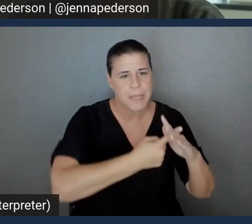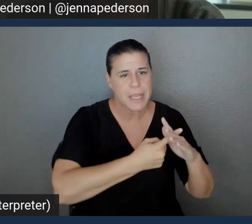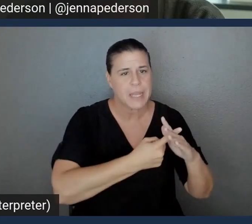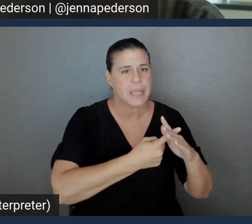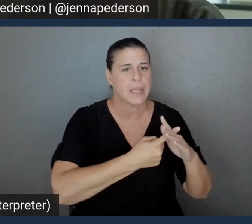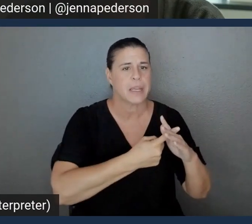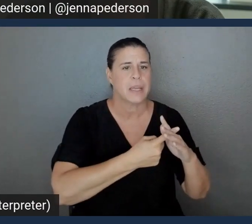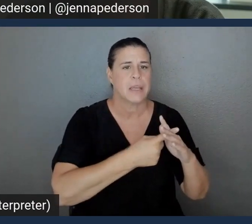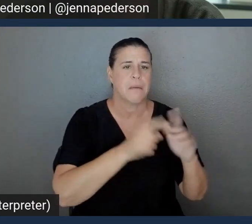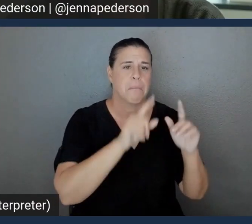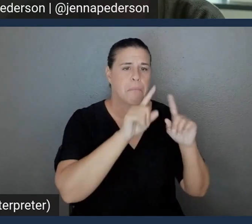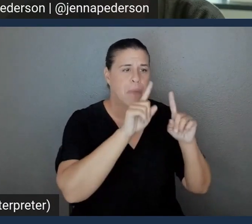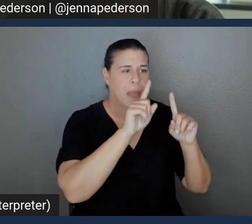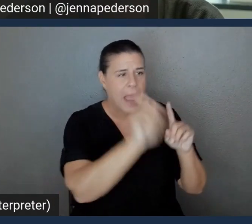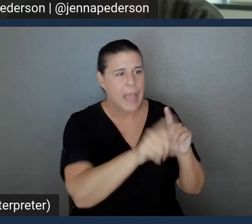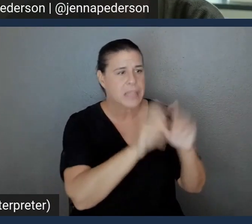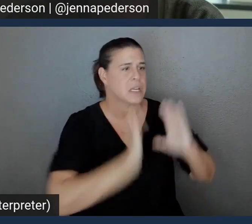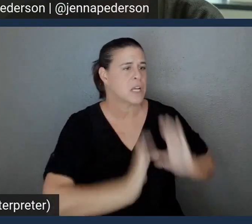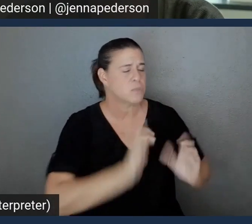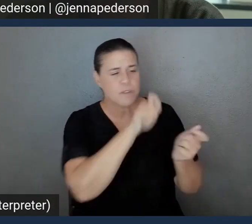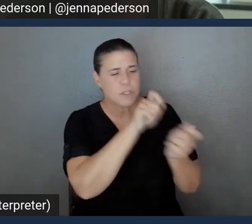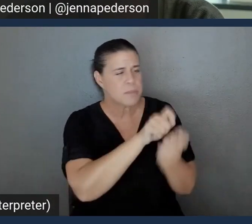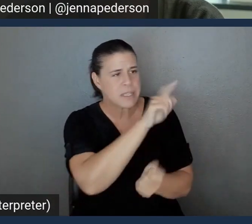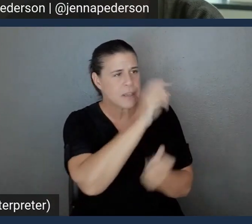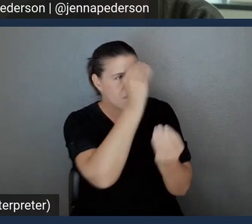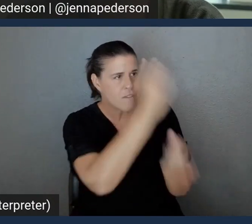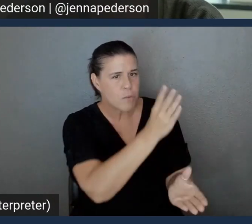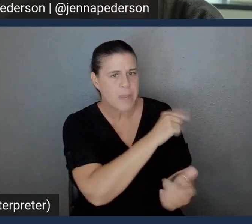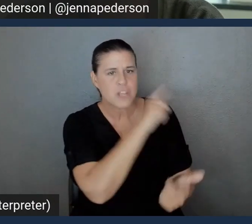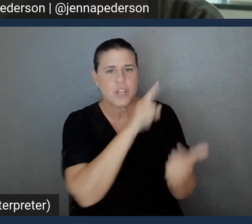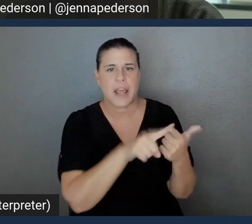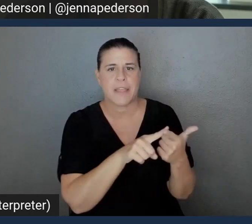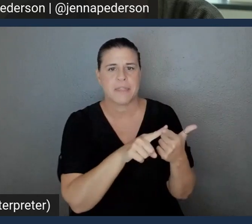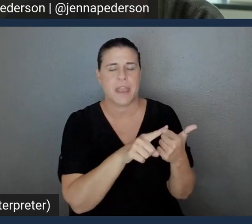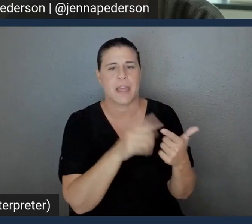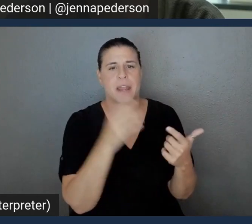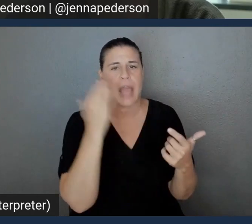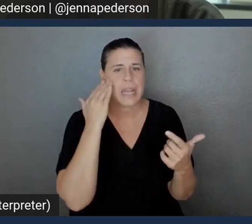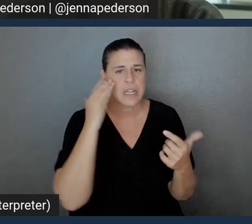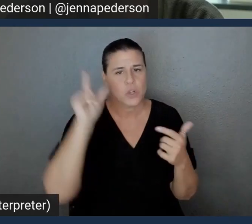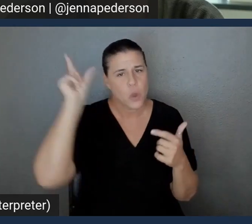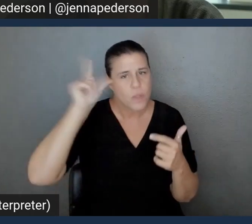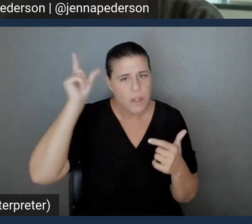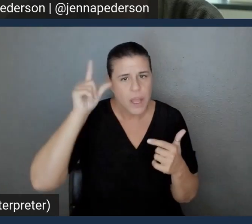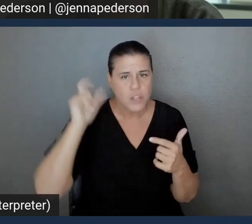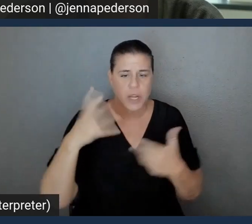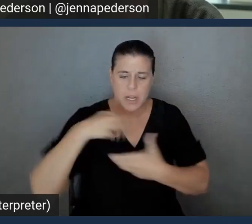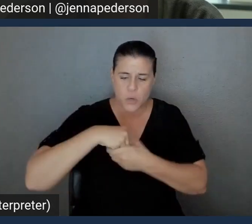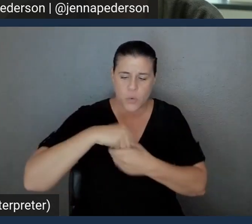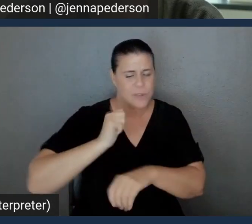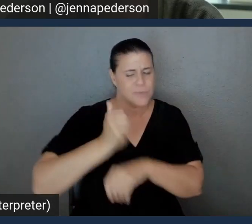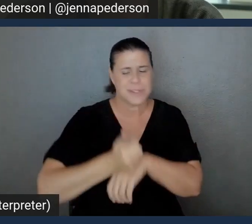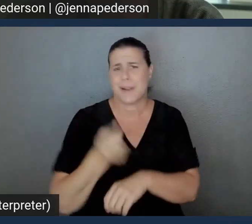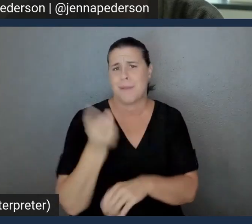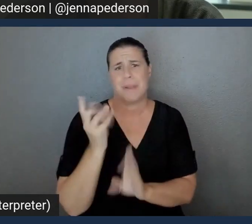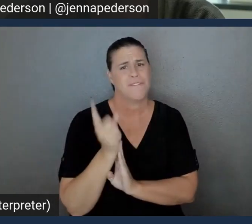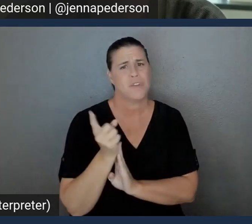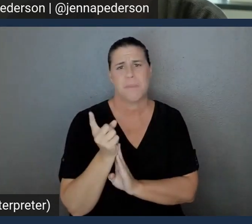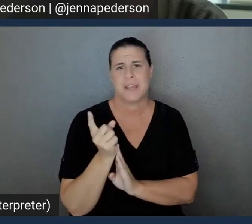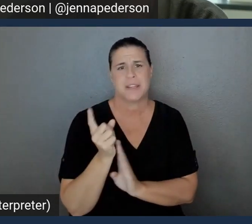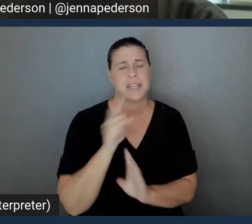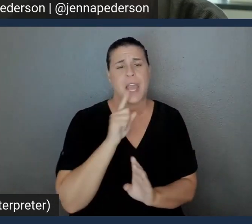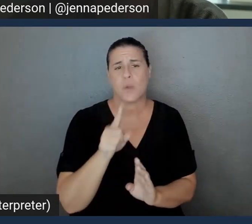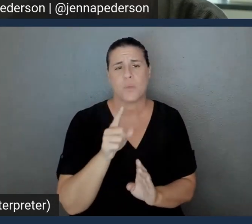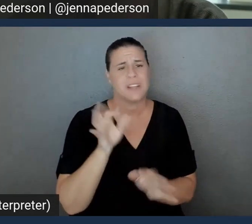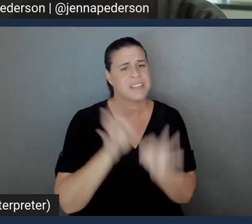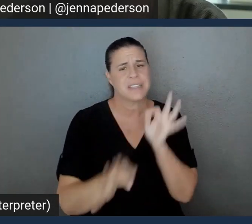ask customer for certain information, and then I decide the sort of routing logic I need to have, and then you can set it up in a matter of minutes. And it's sort of the